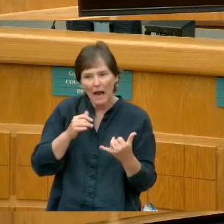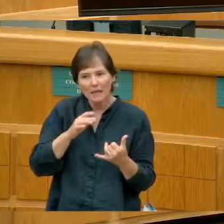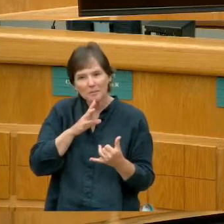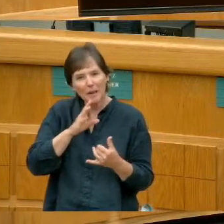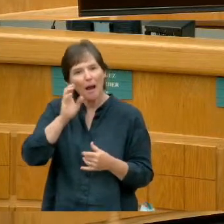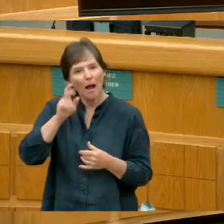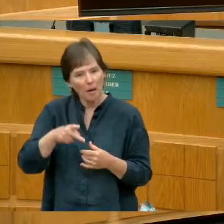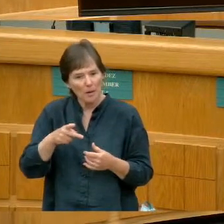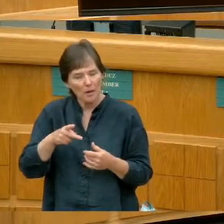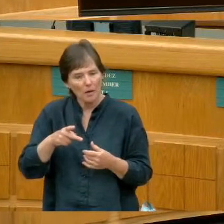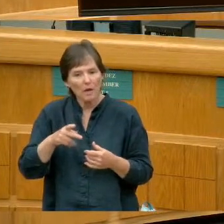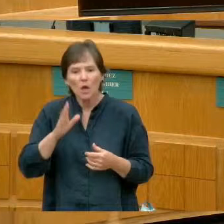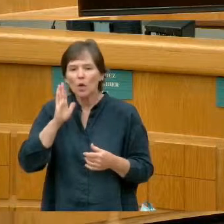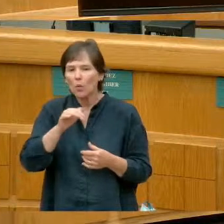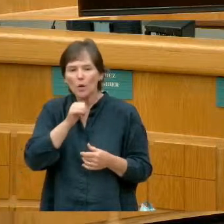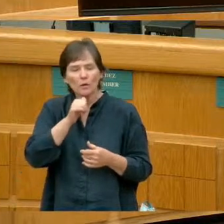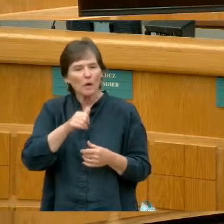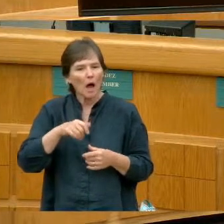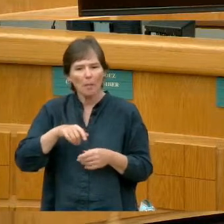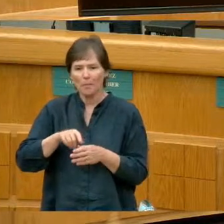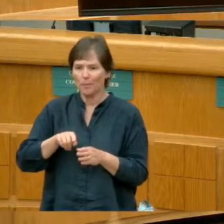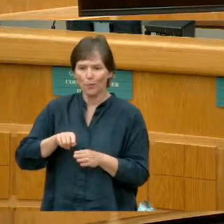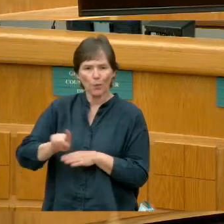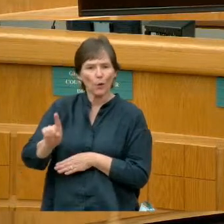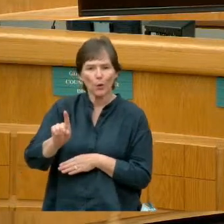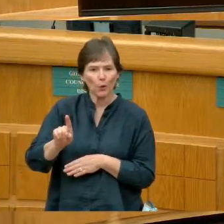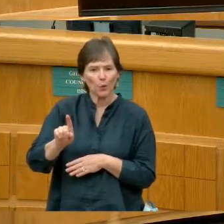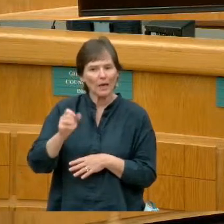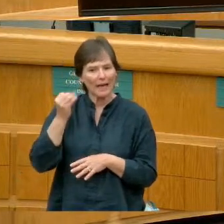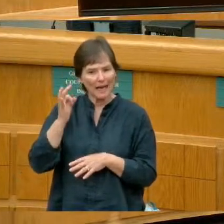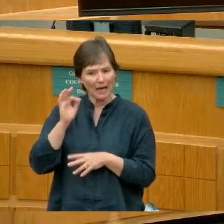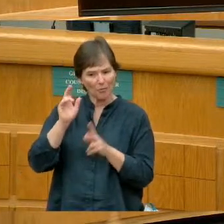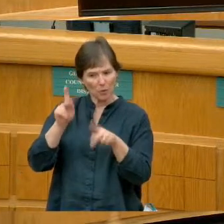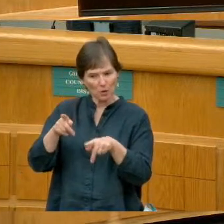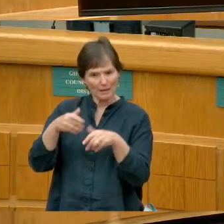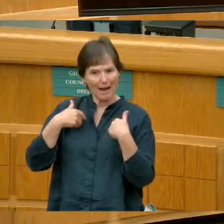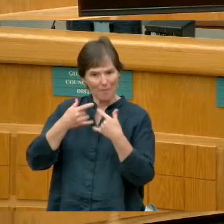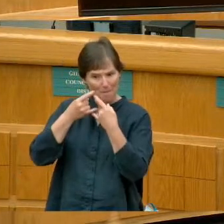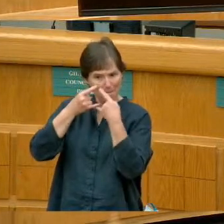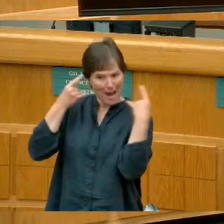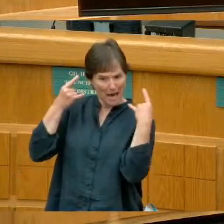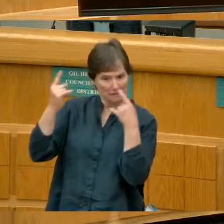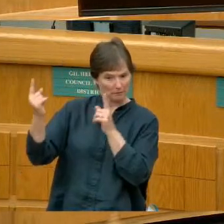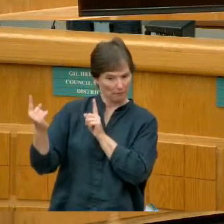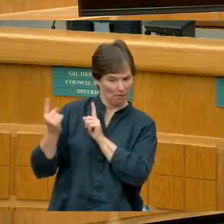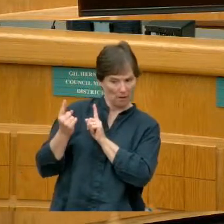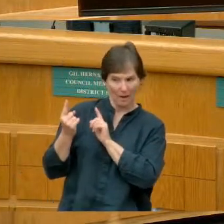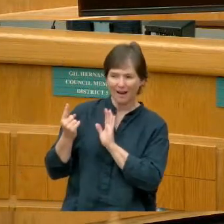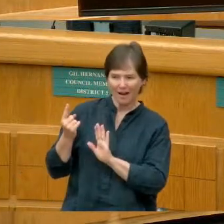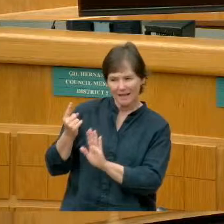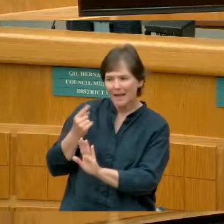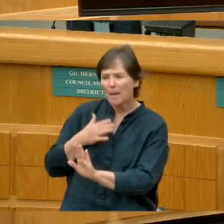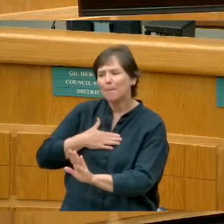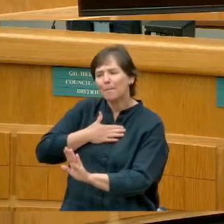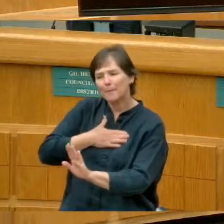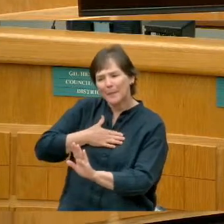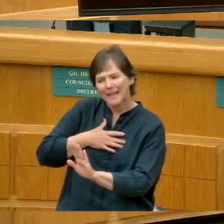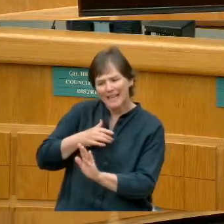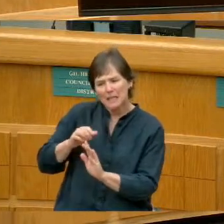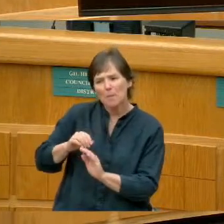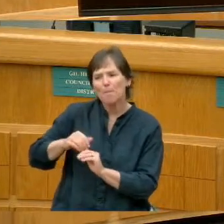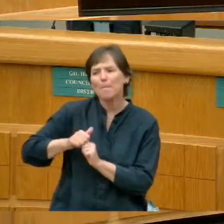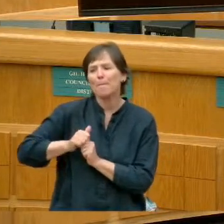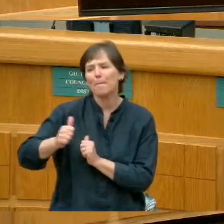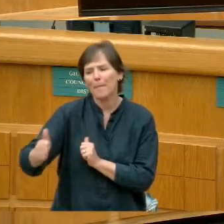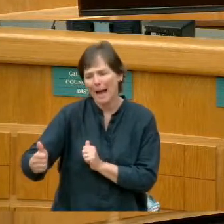be considered rude if you ask someone that is wearing a mask, if they come too close to you, to step back, to move 6